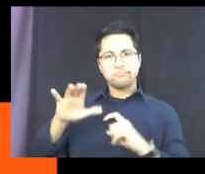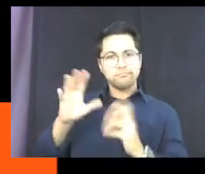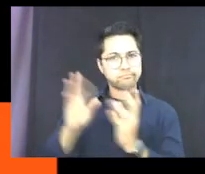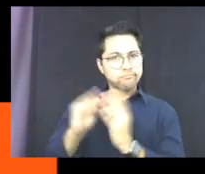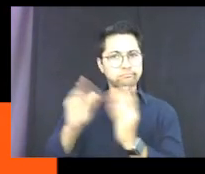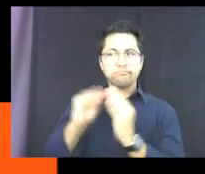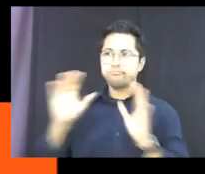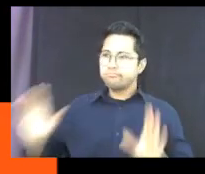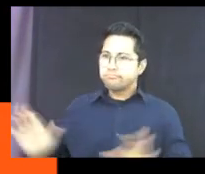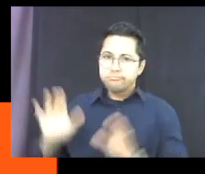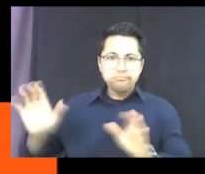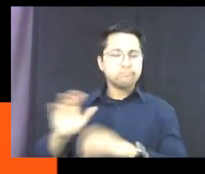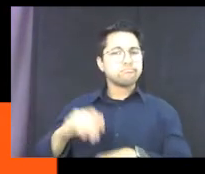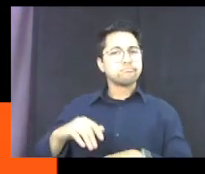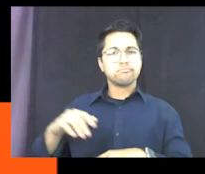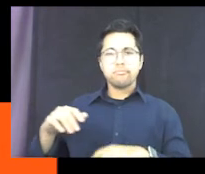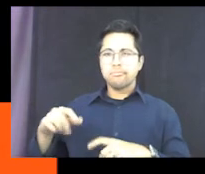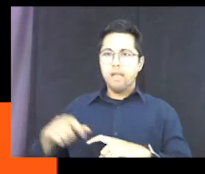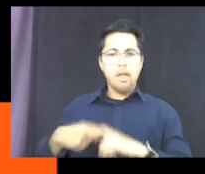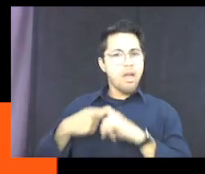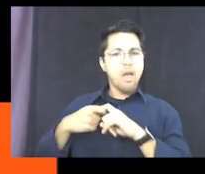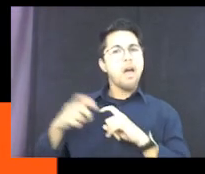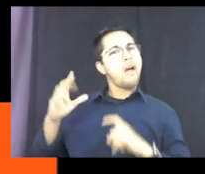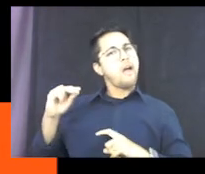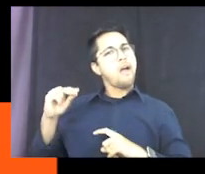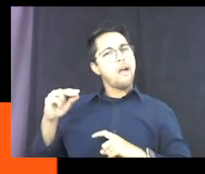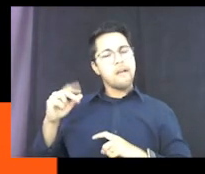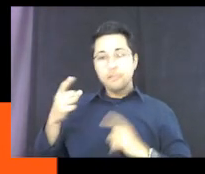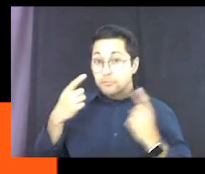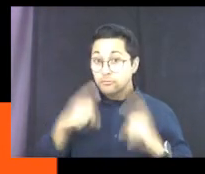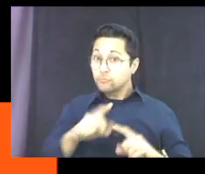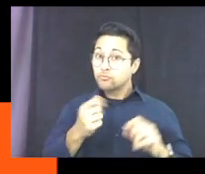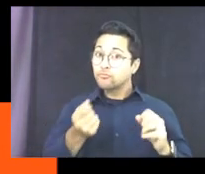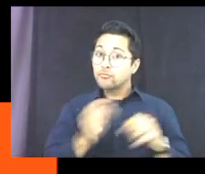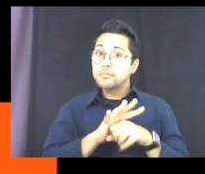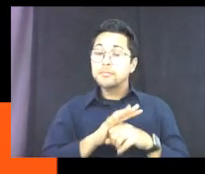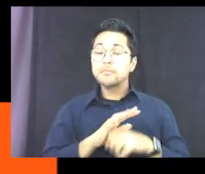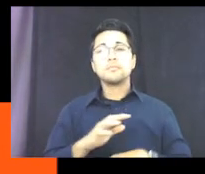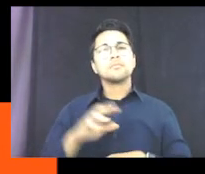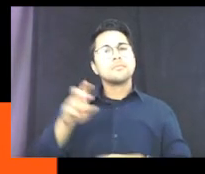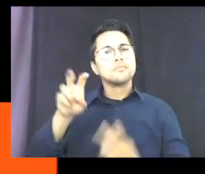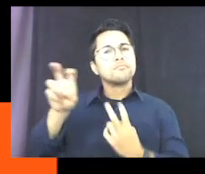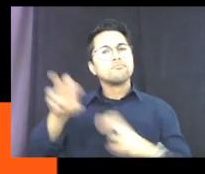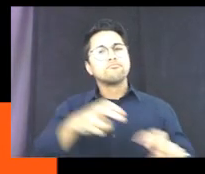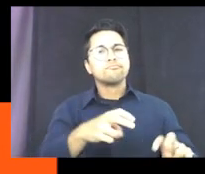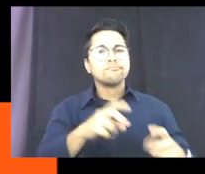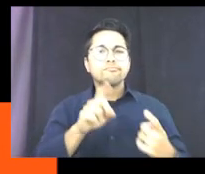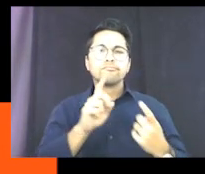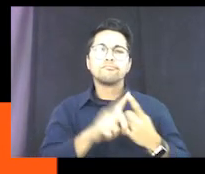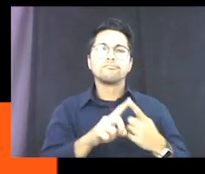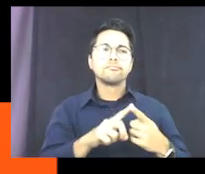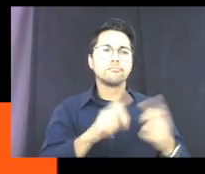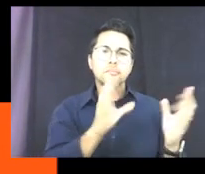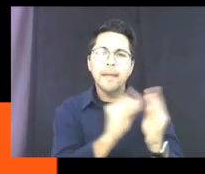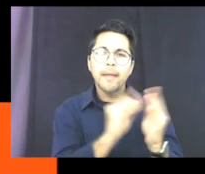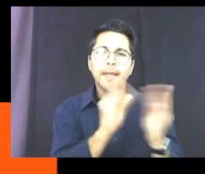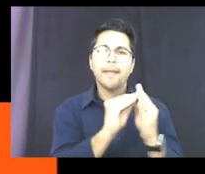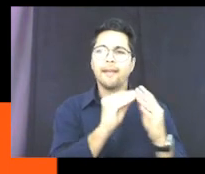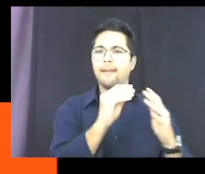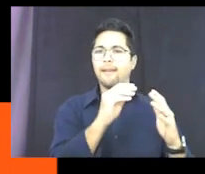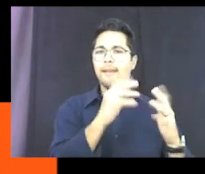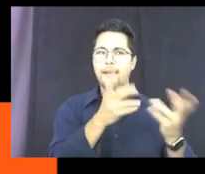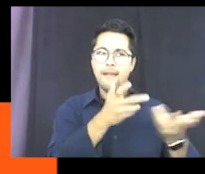and activities entirely during the pandemic to meet and